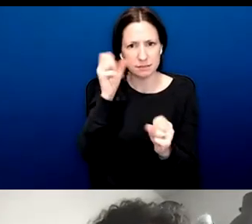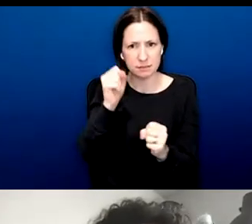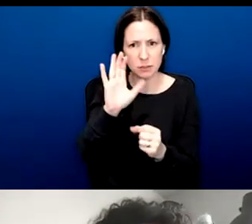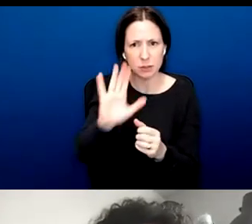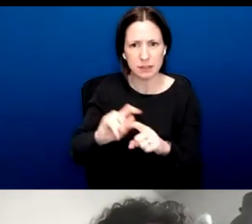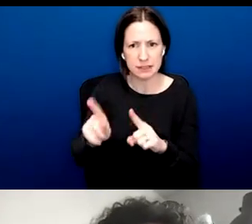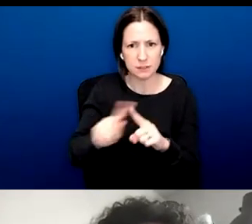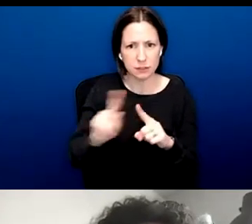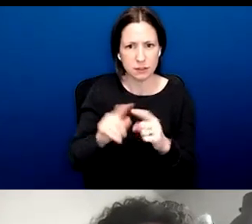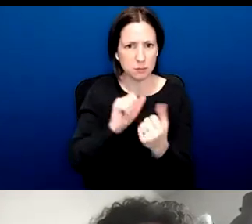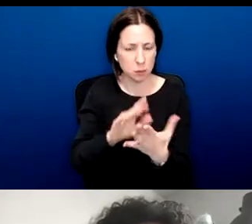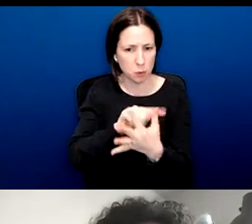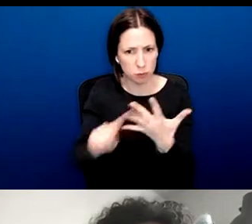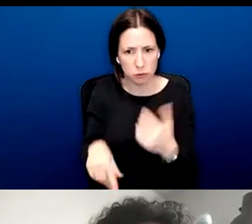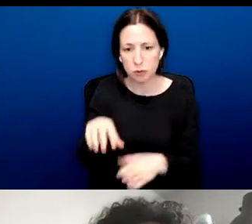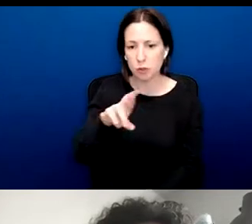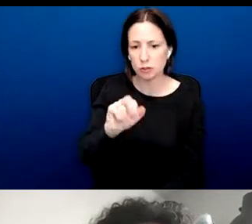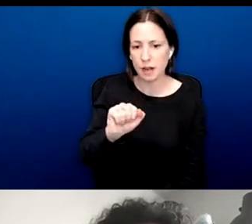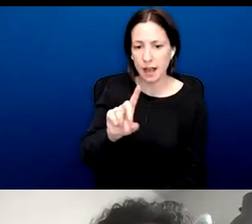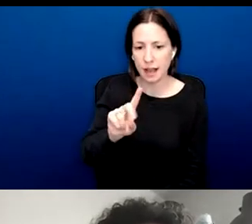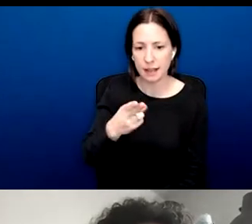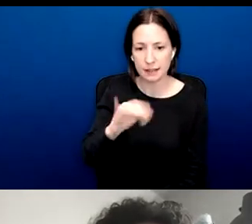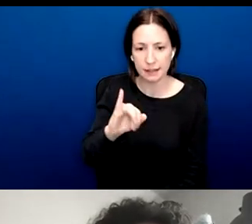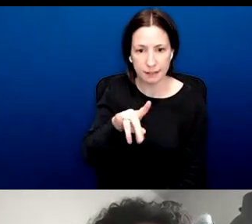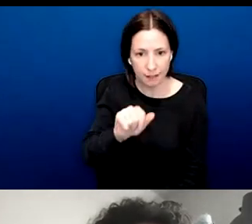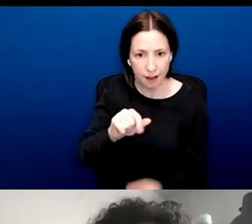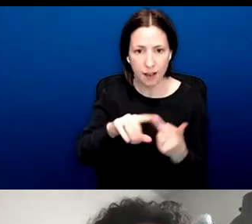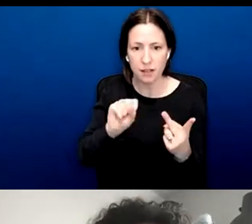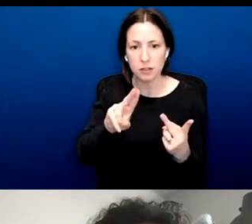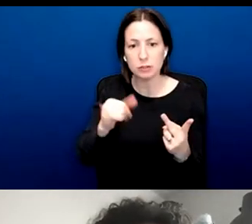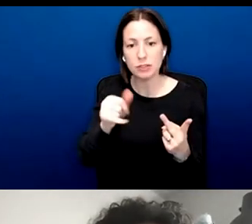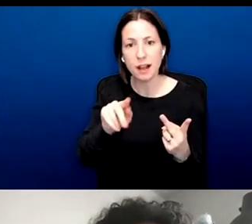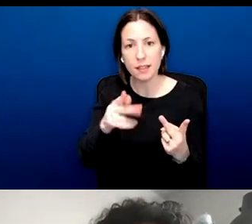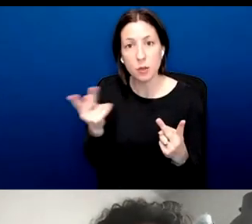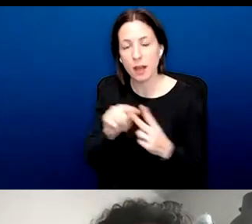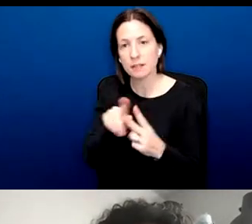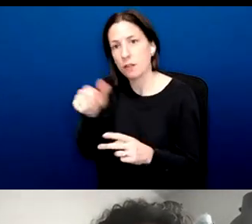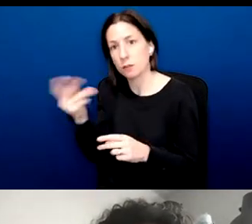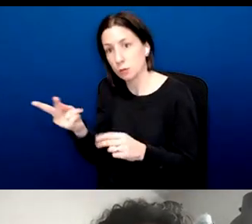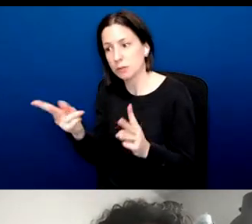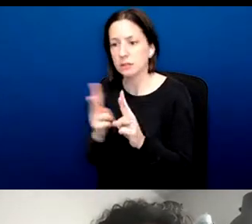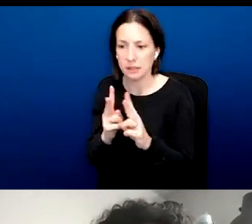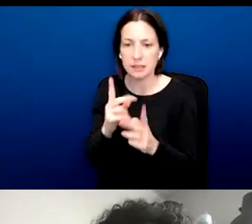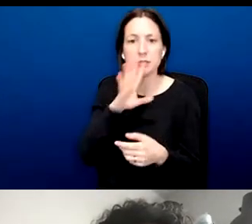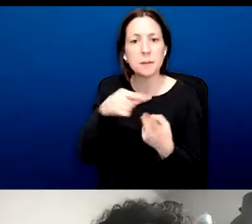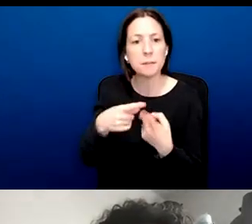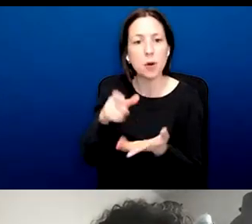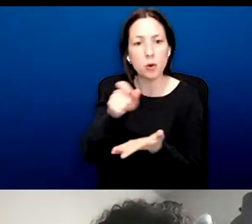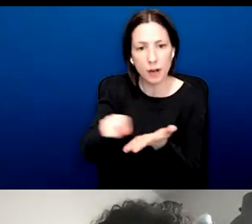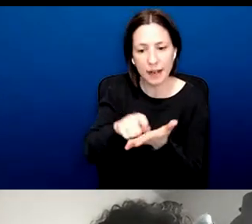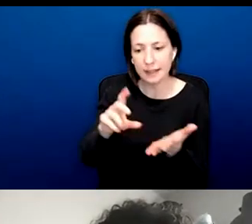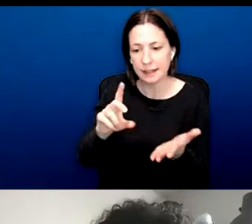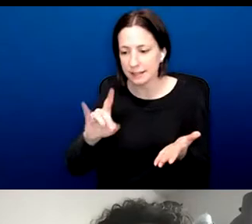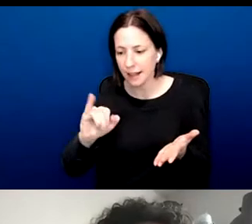and Sujatha, you and your two other co-authors write about, quote, working in dialogue to theorize with each other in